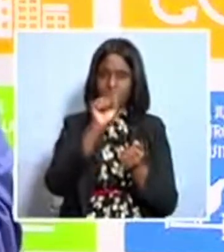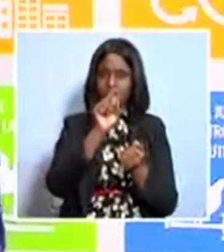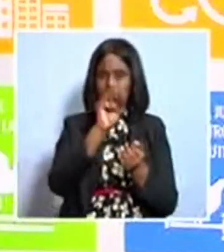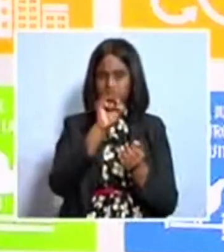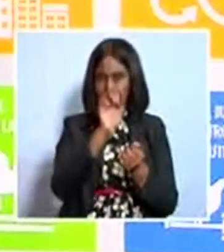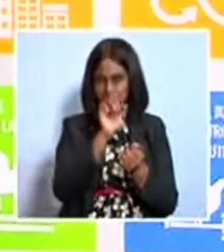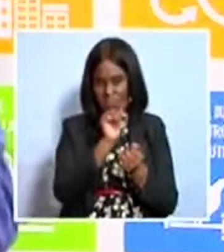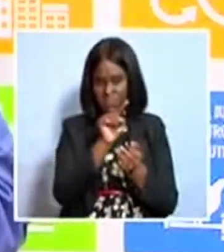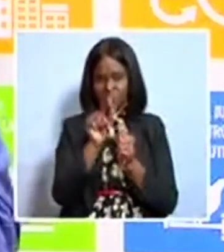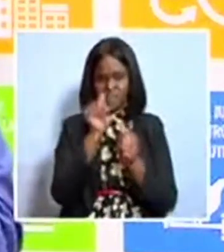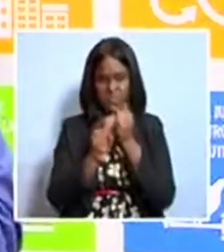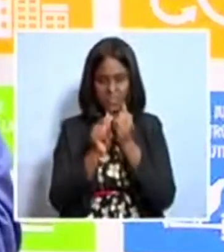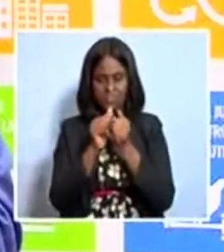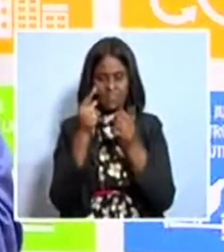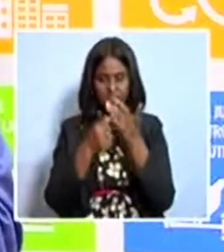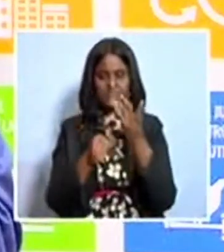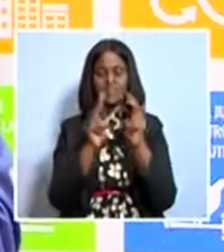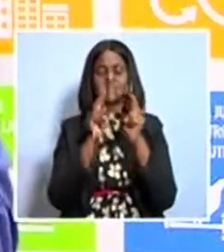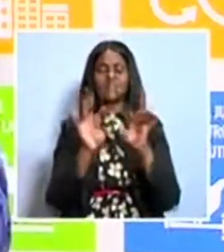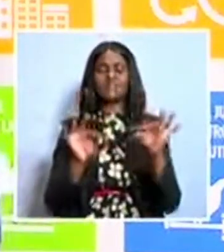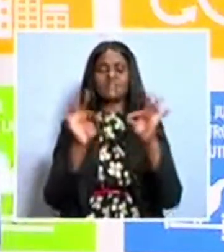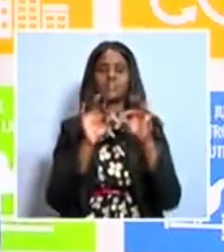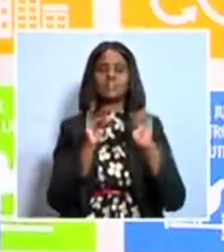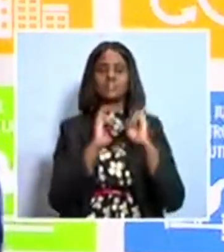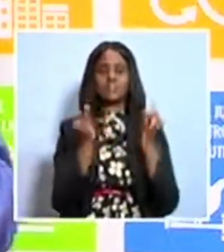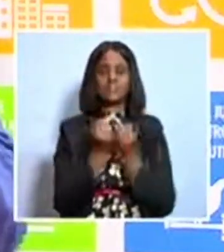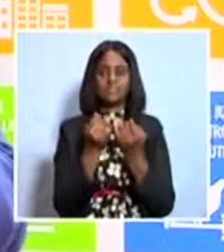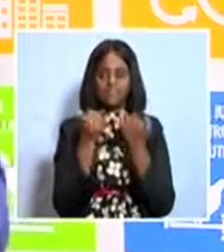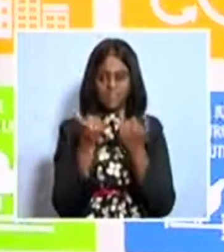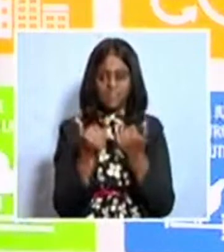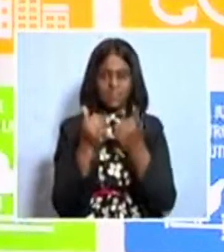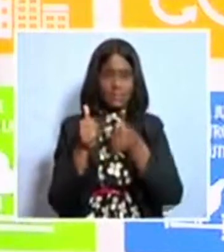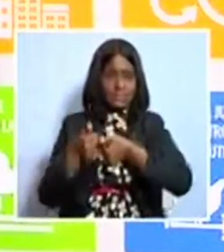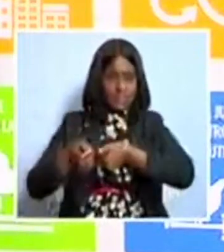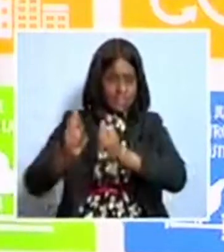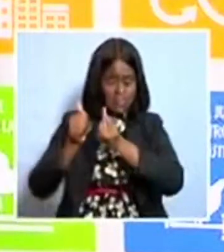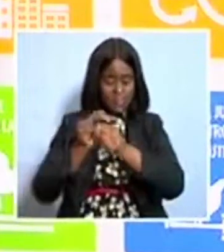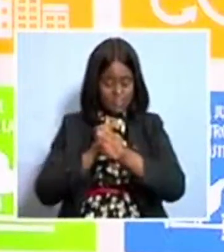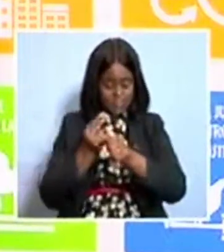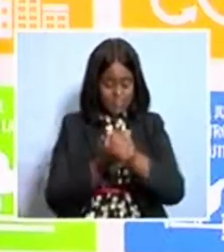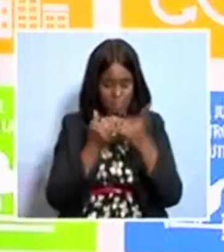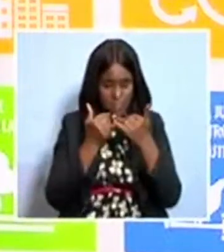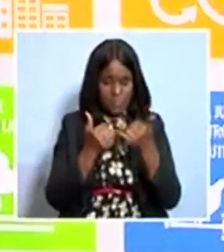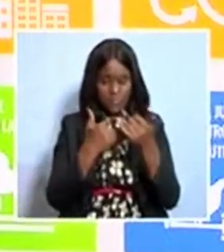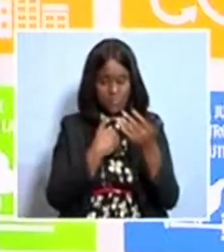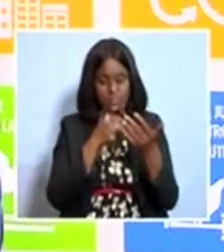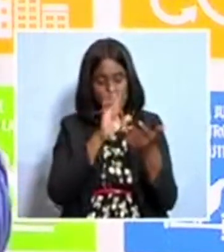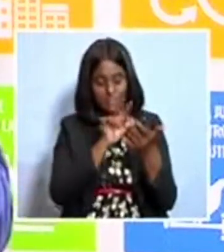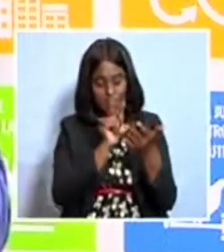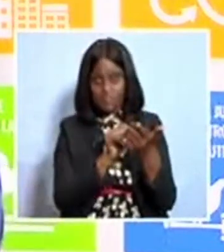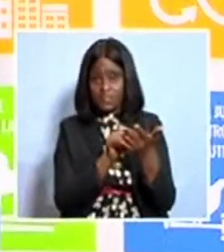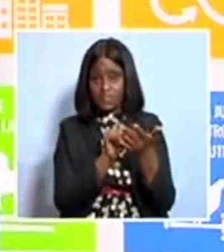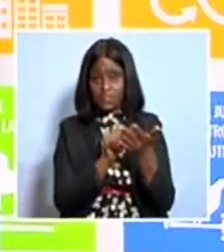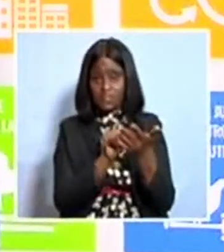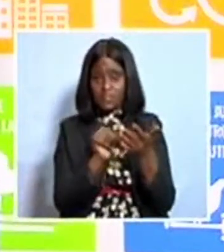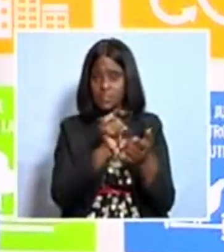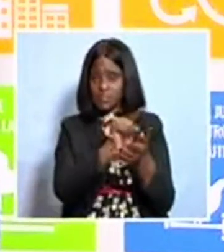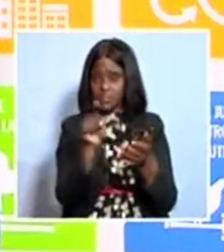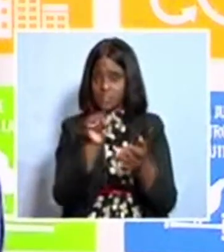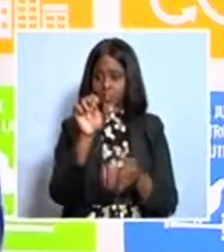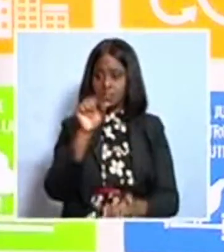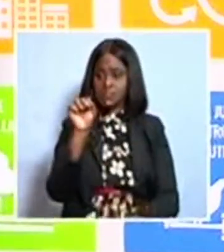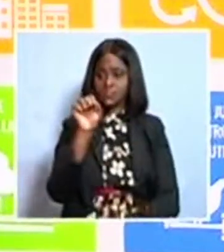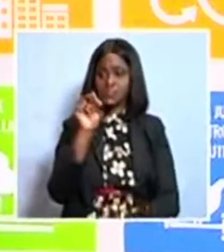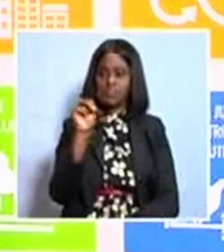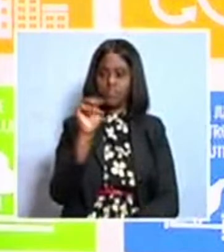is the main institution. And now it is up to us now to tap in those